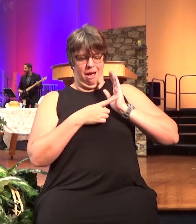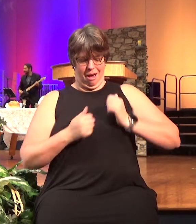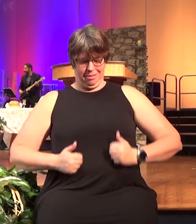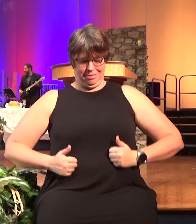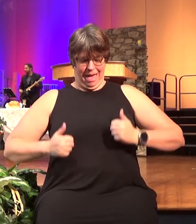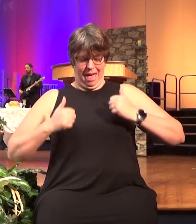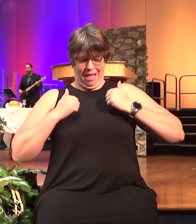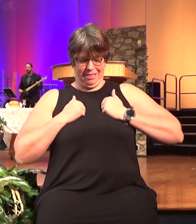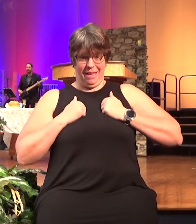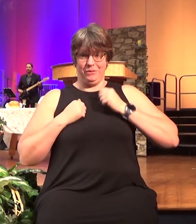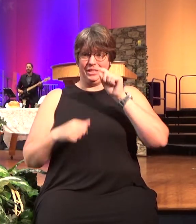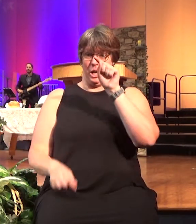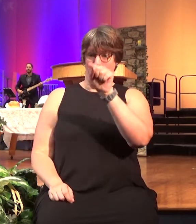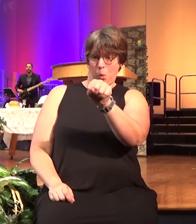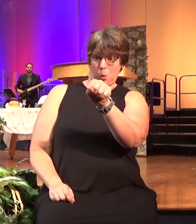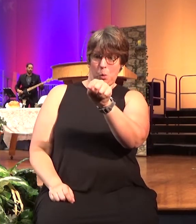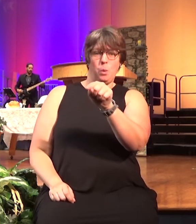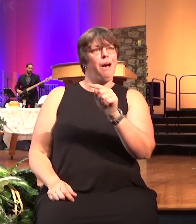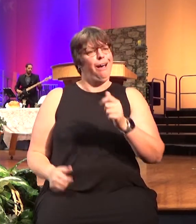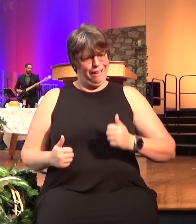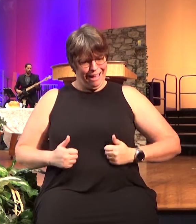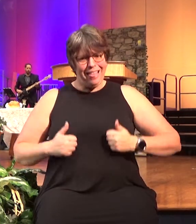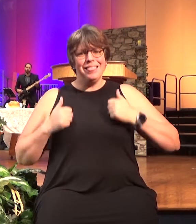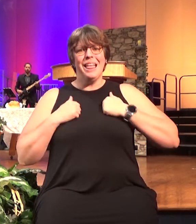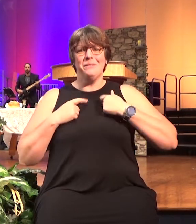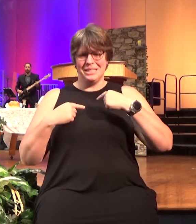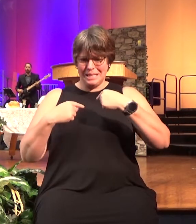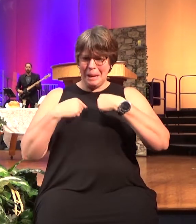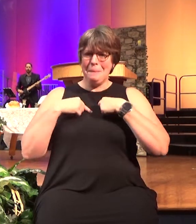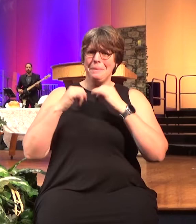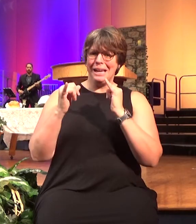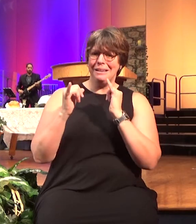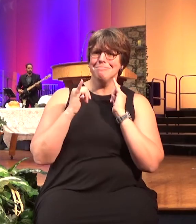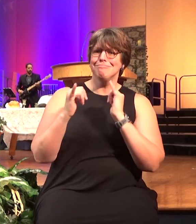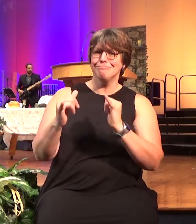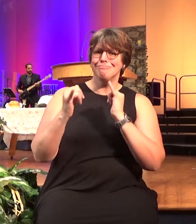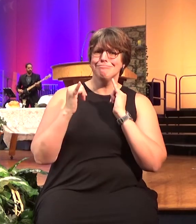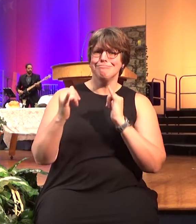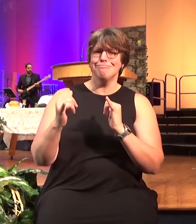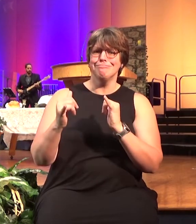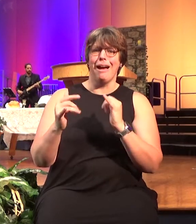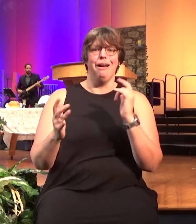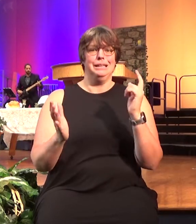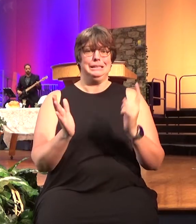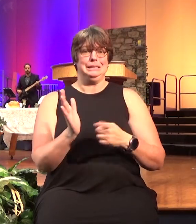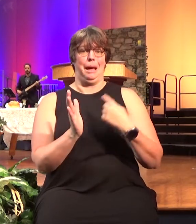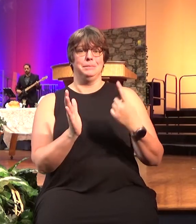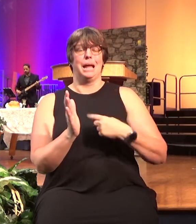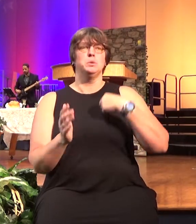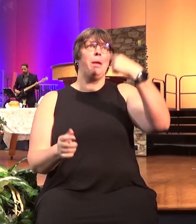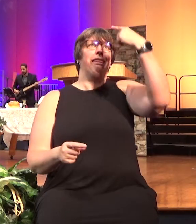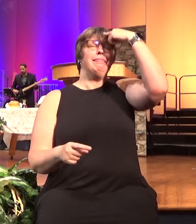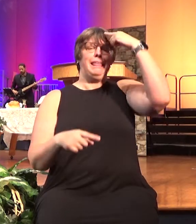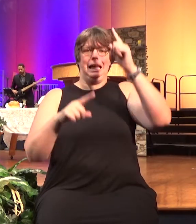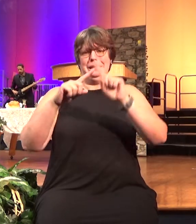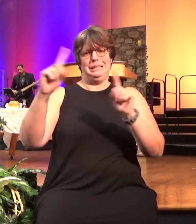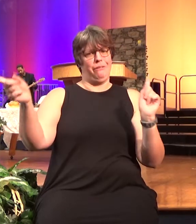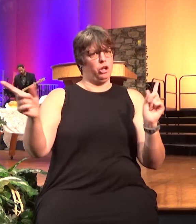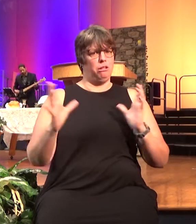your hands and energize it and give thanks. Give thanks. And let's declare